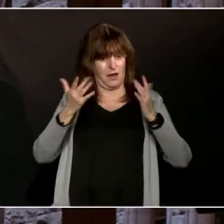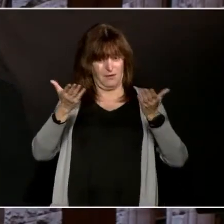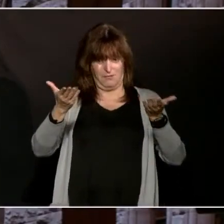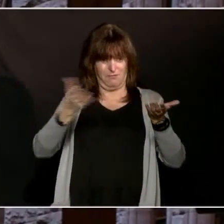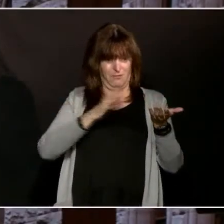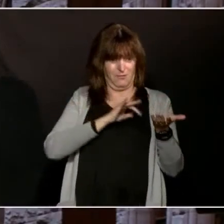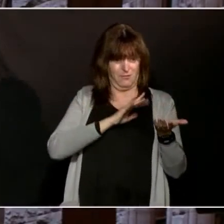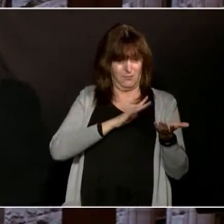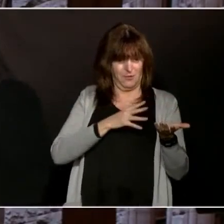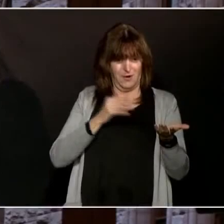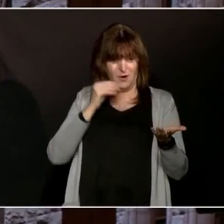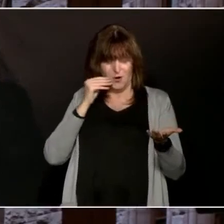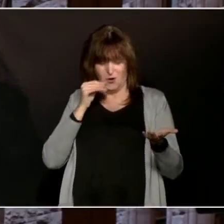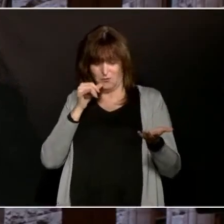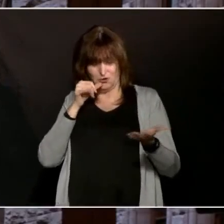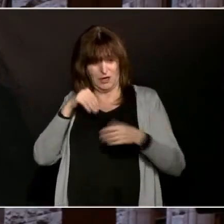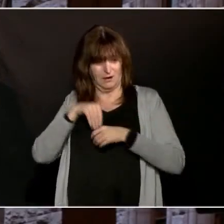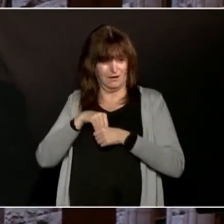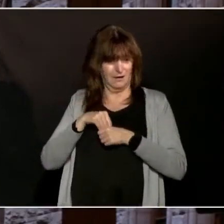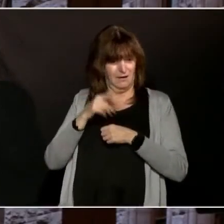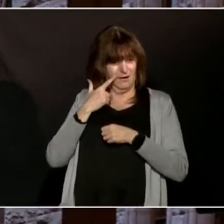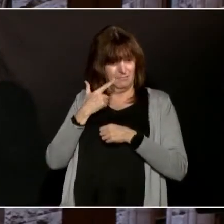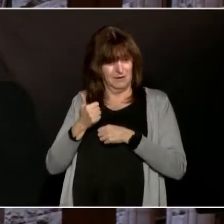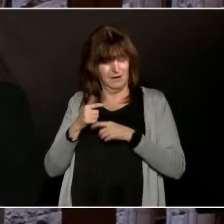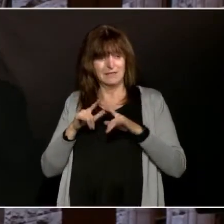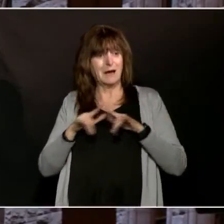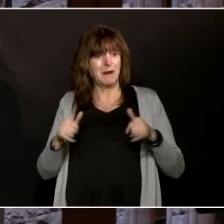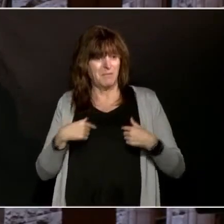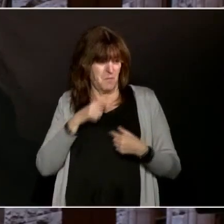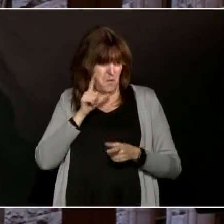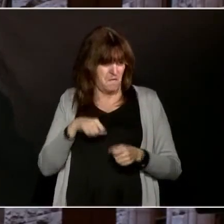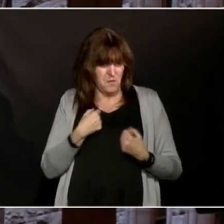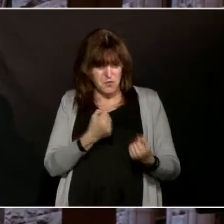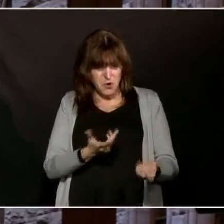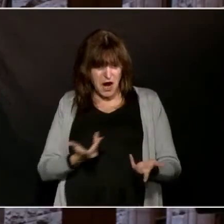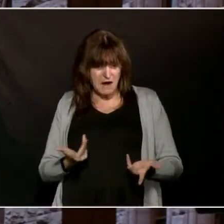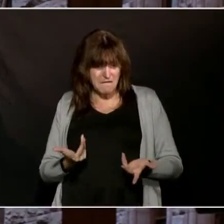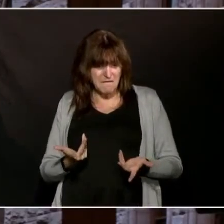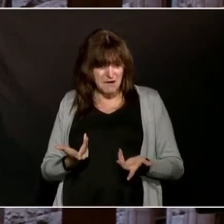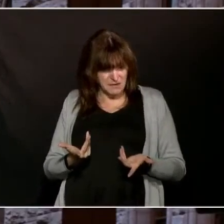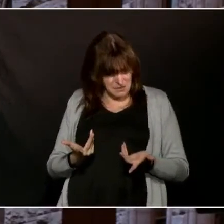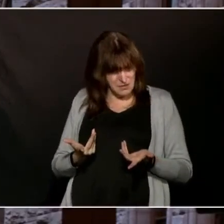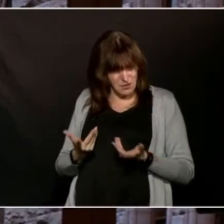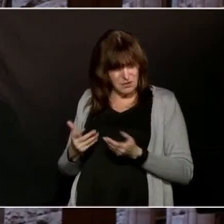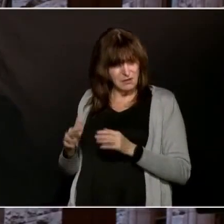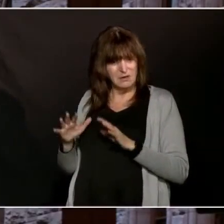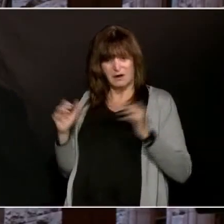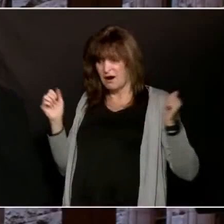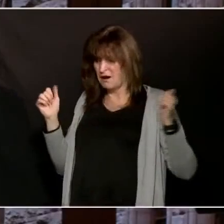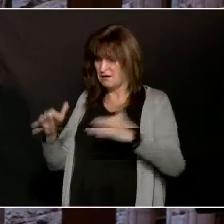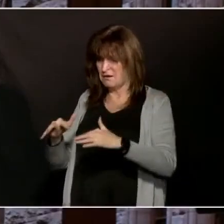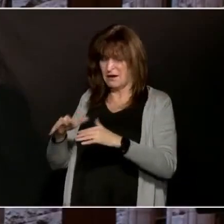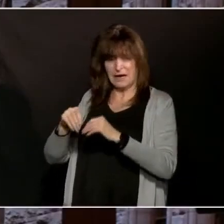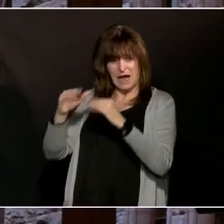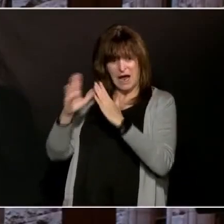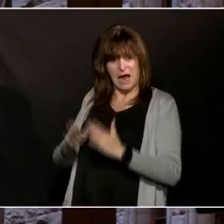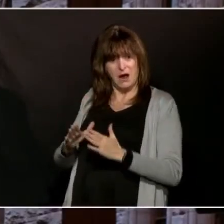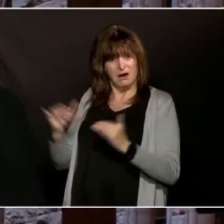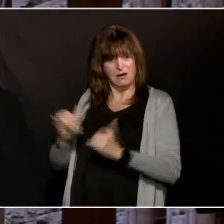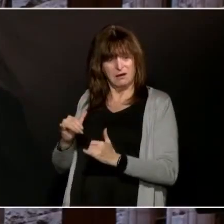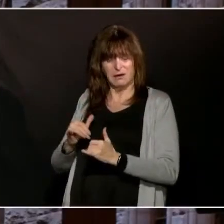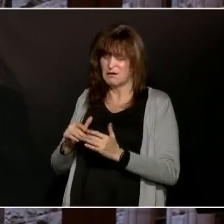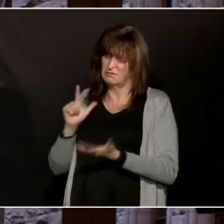still not allowed to have those gatherings, just household. But I think there's ways technology can really enhance that and still make it